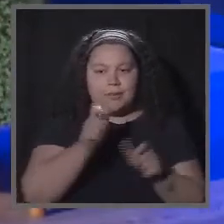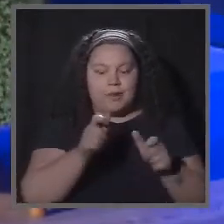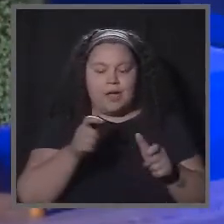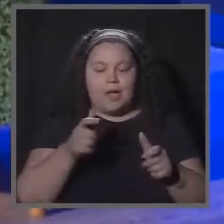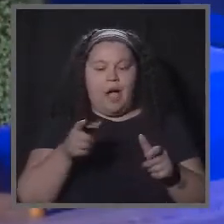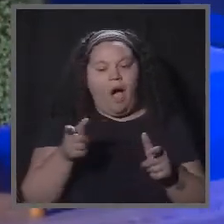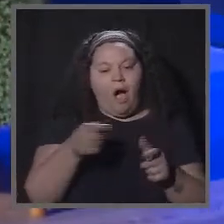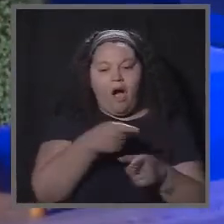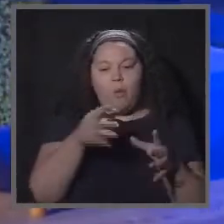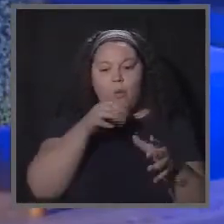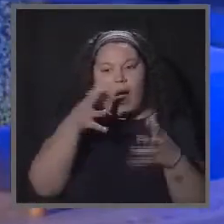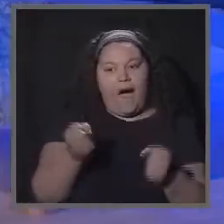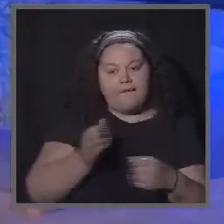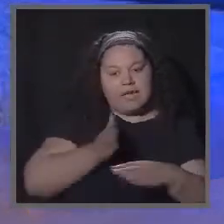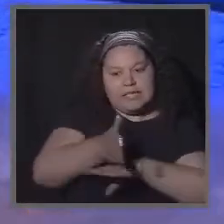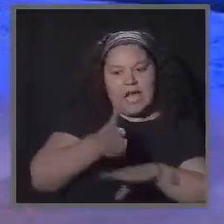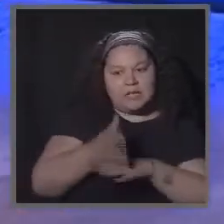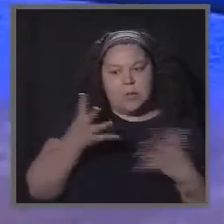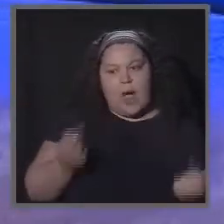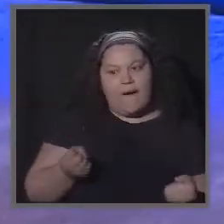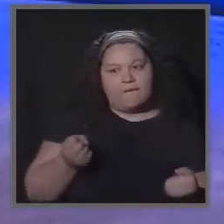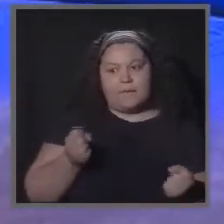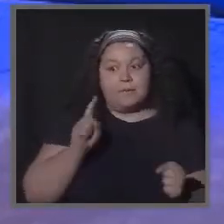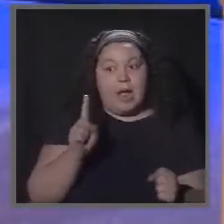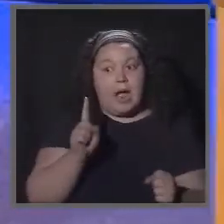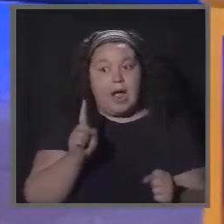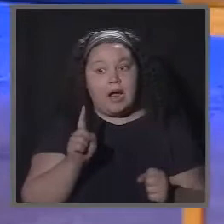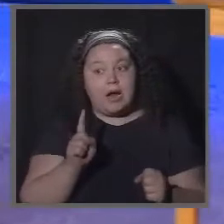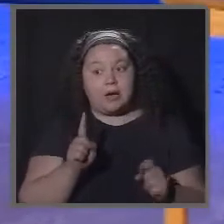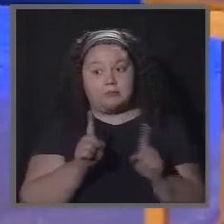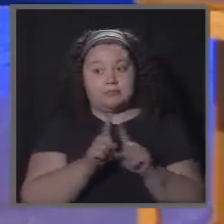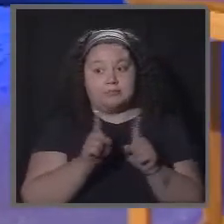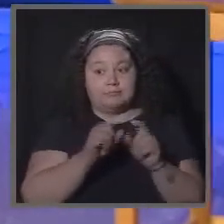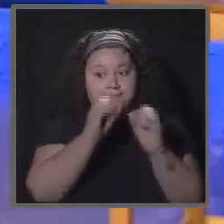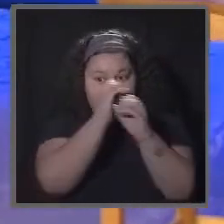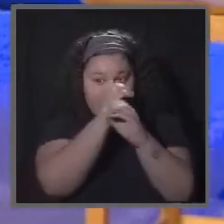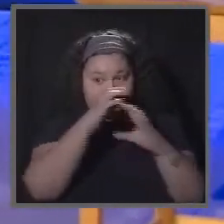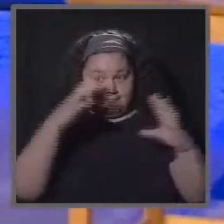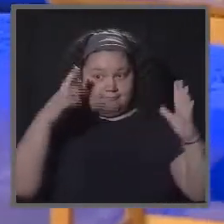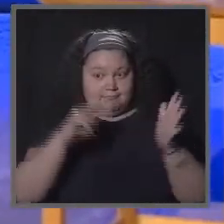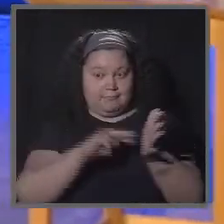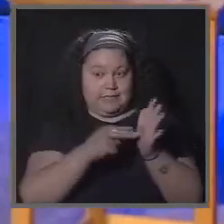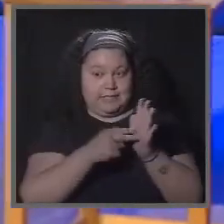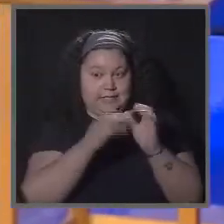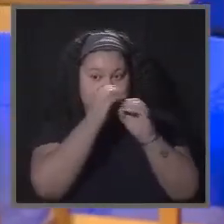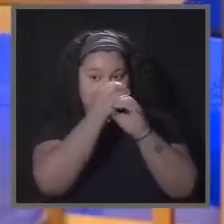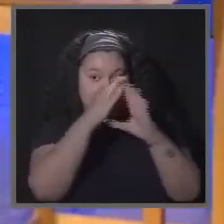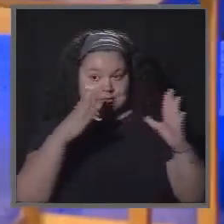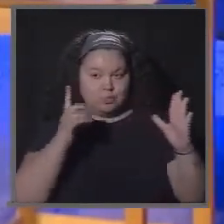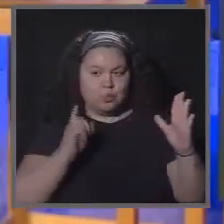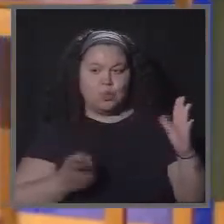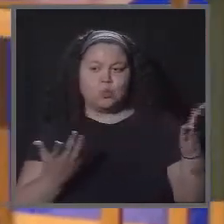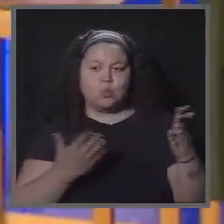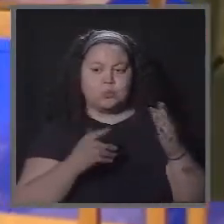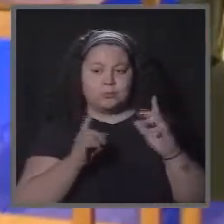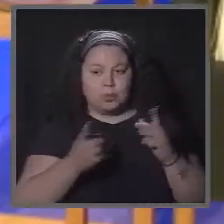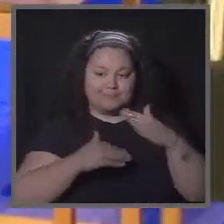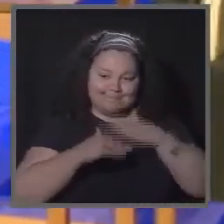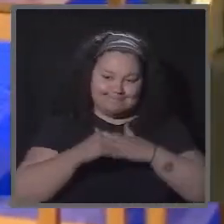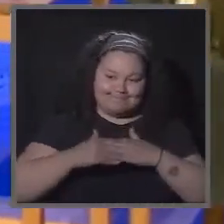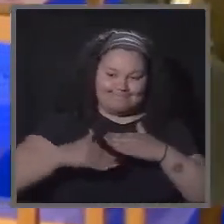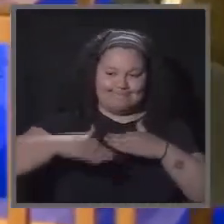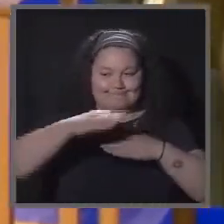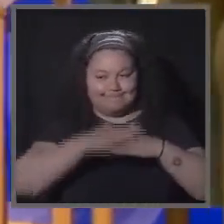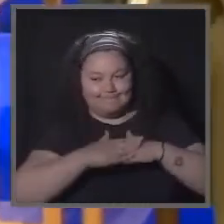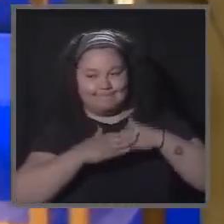citizens in defining what will be this participatory process and their